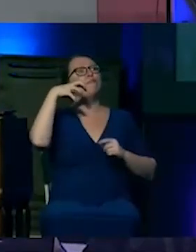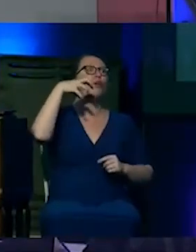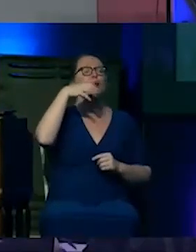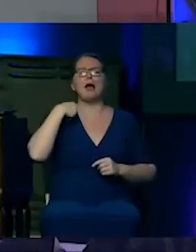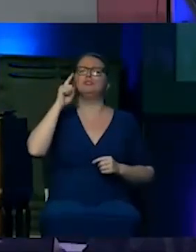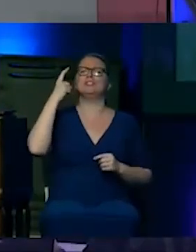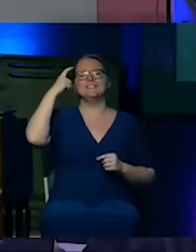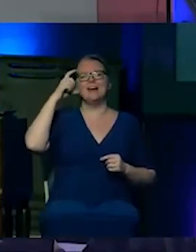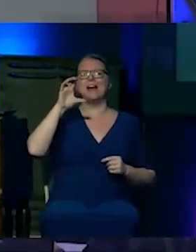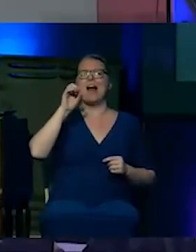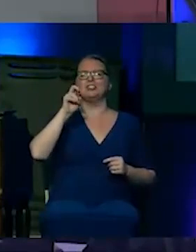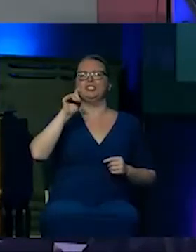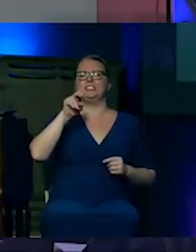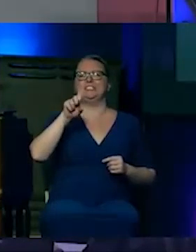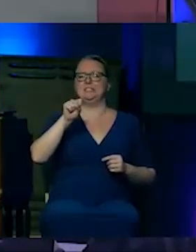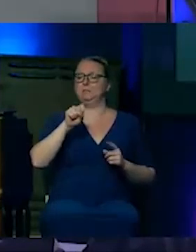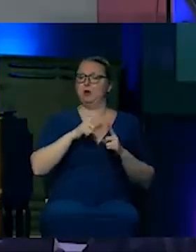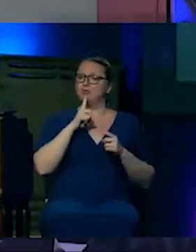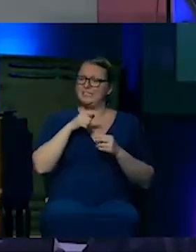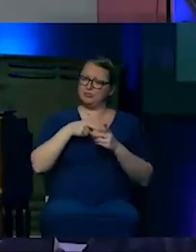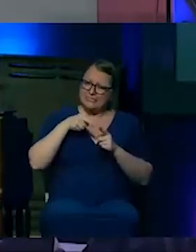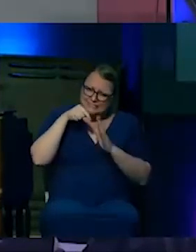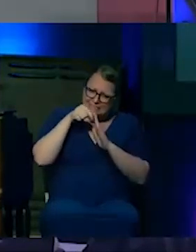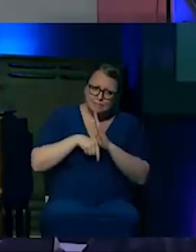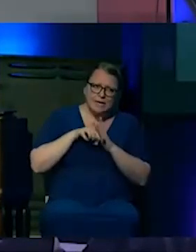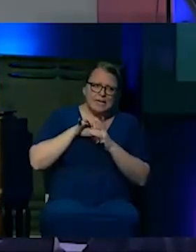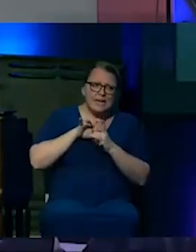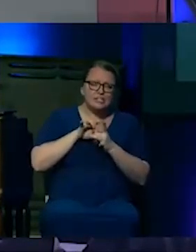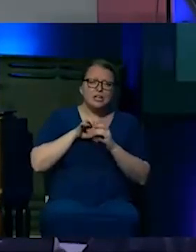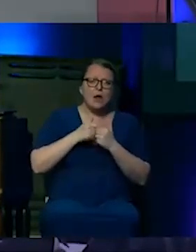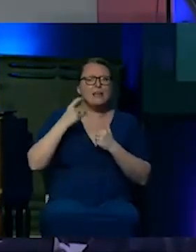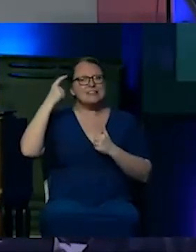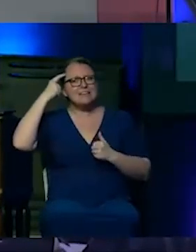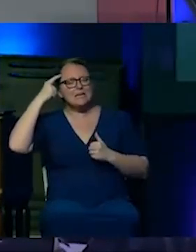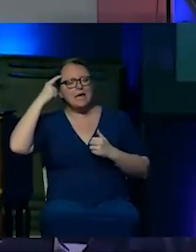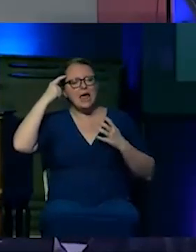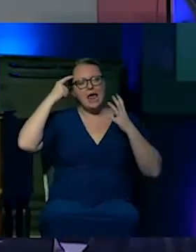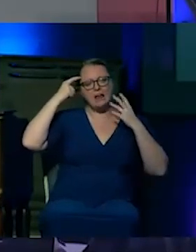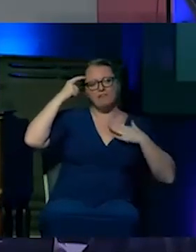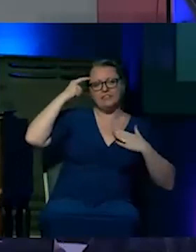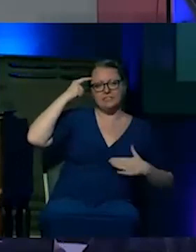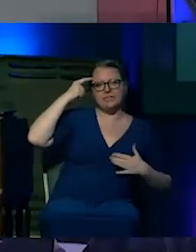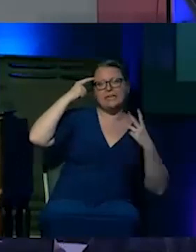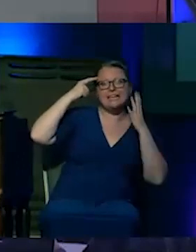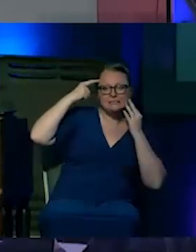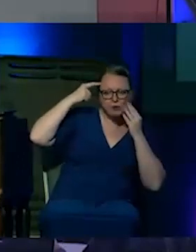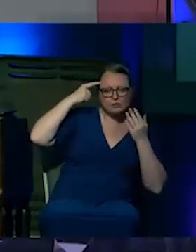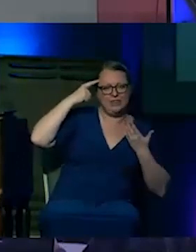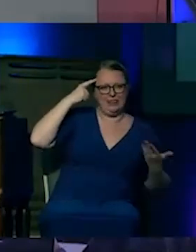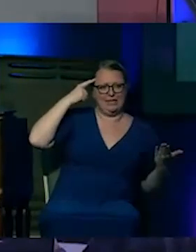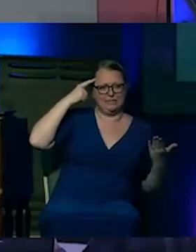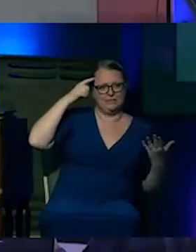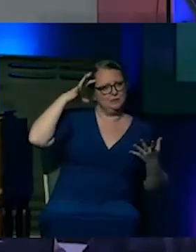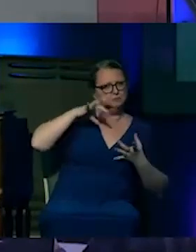But there's actually this really deep connection between how we think and experience things, just like we just talked about, in the body.